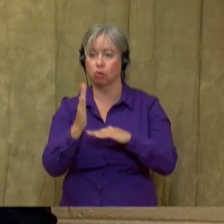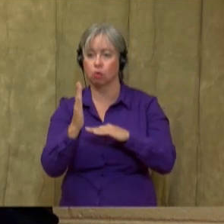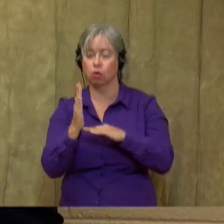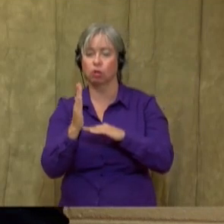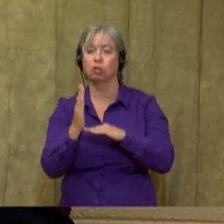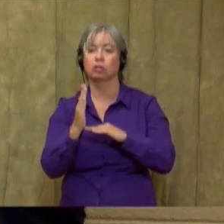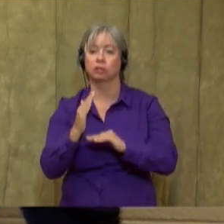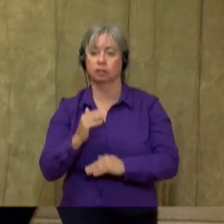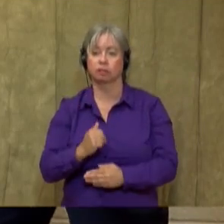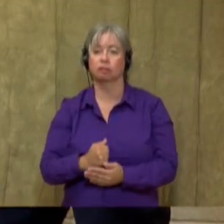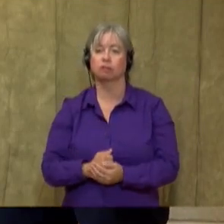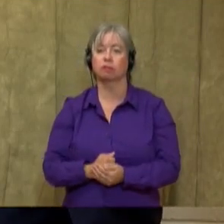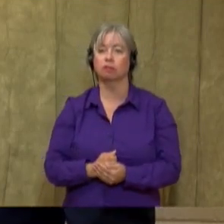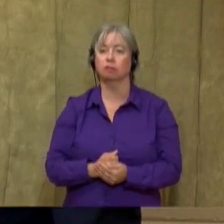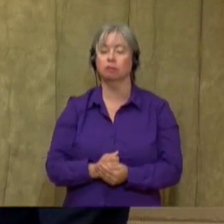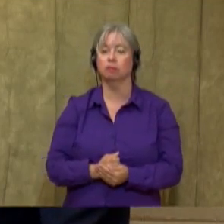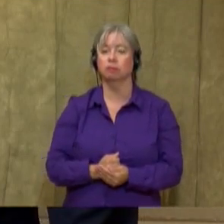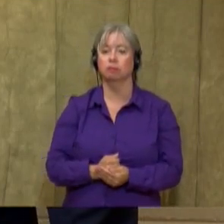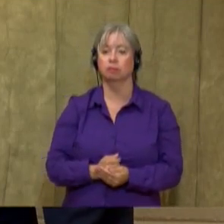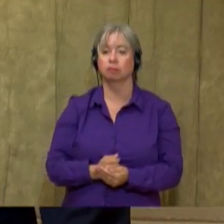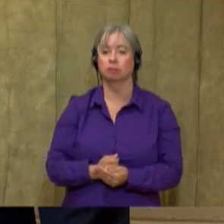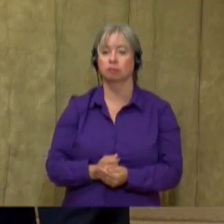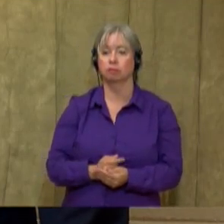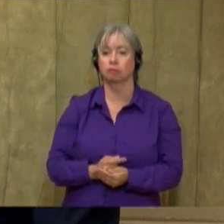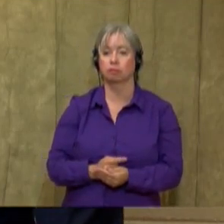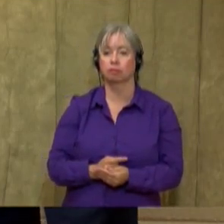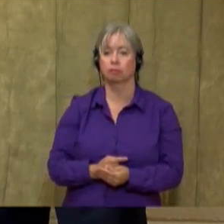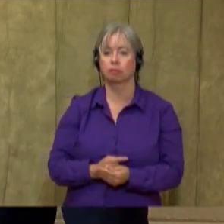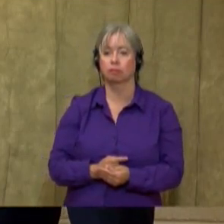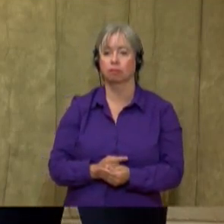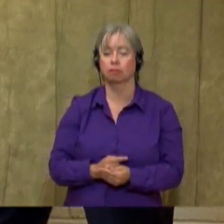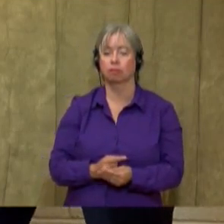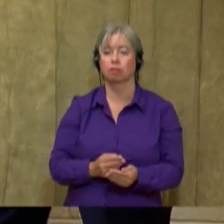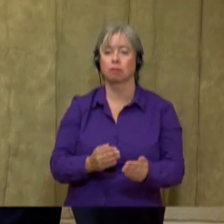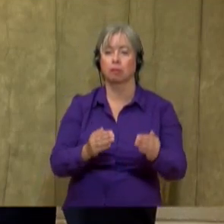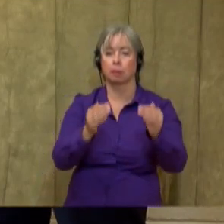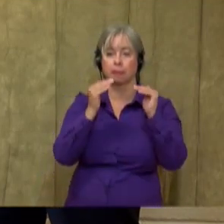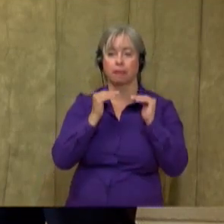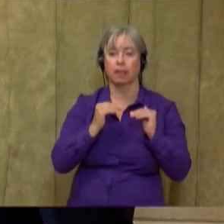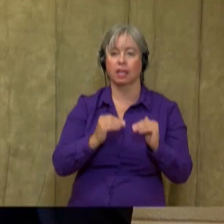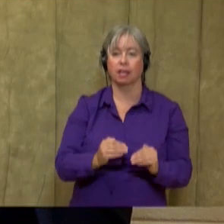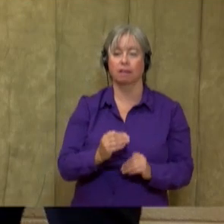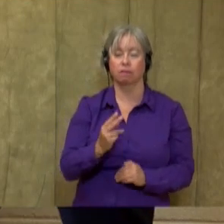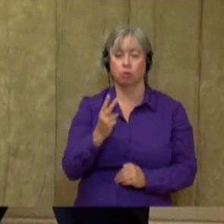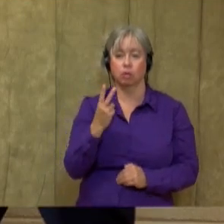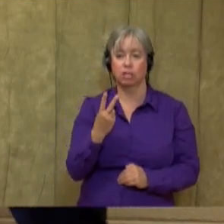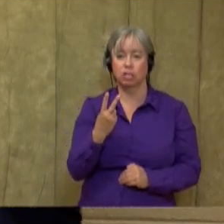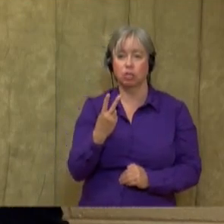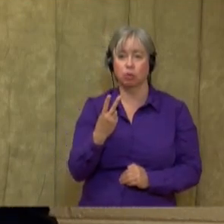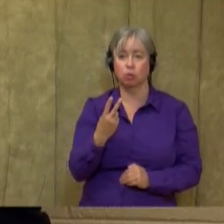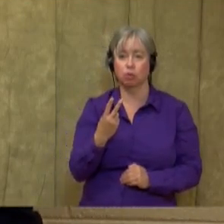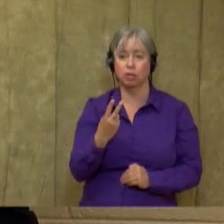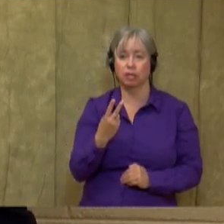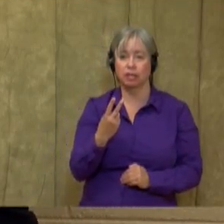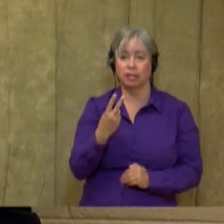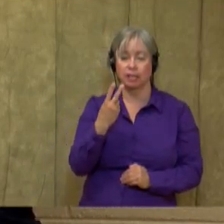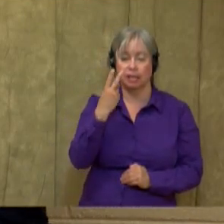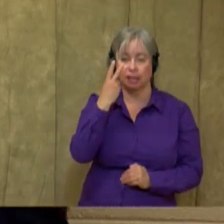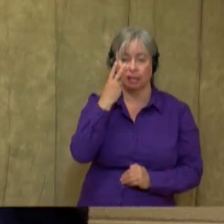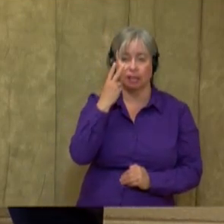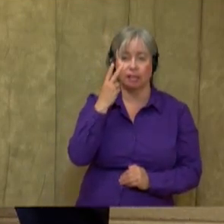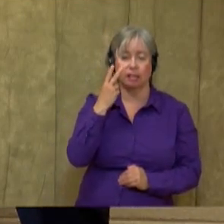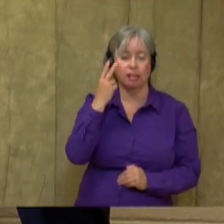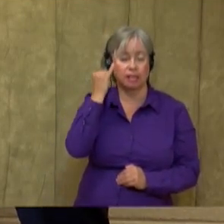pieces. And then when we're thinking about the cubes that have just 2 faces painted, if I take away the corners that we started